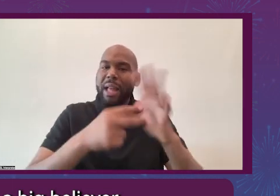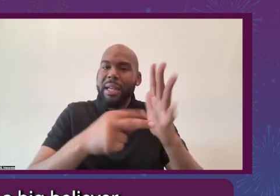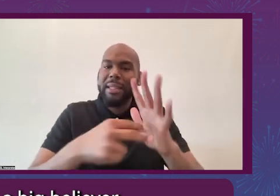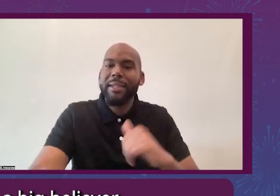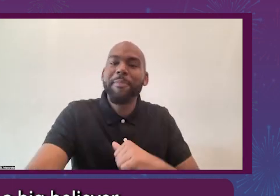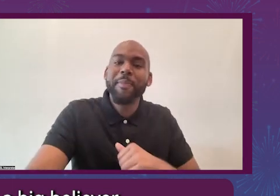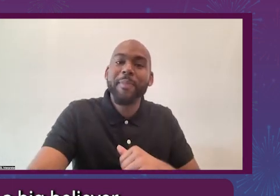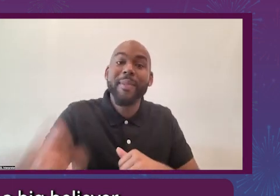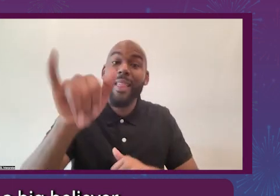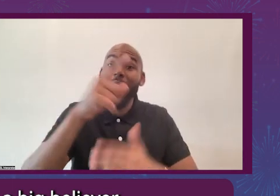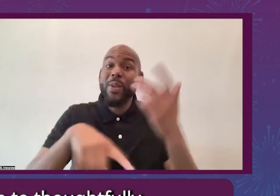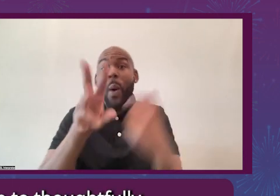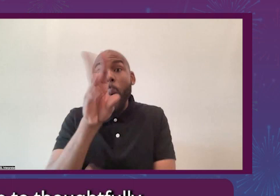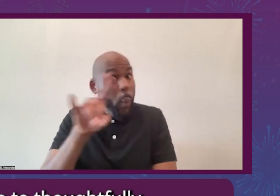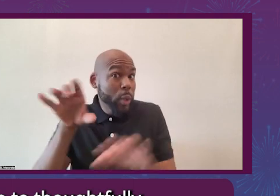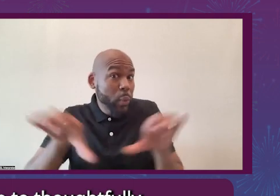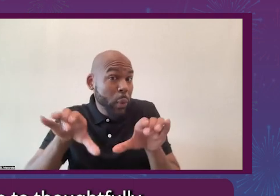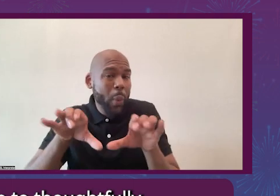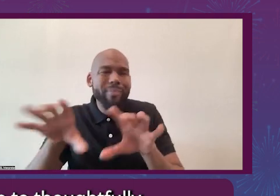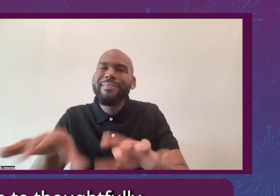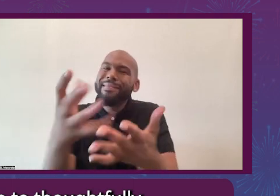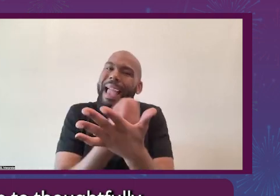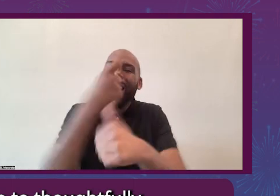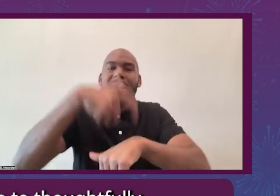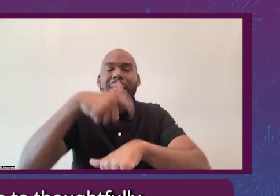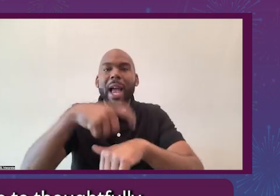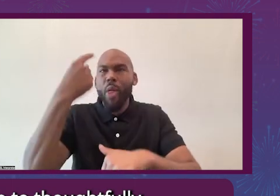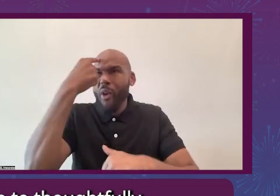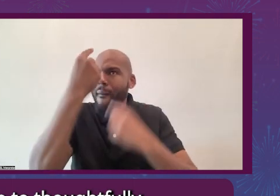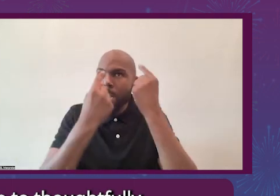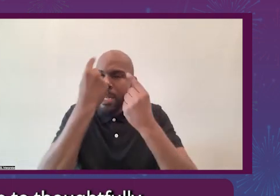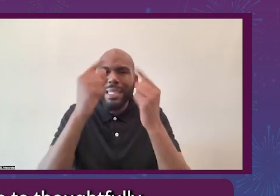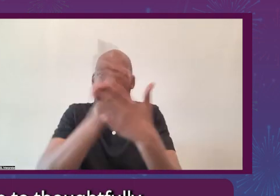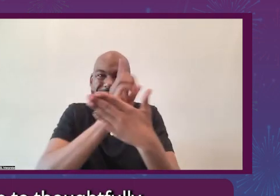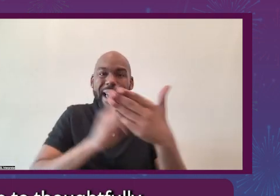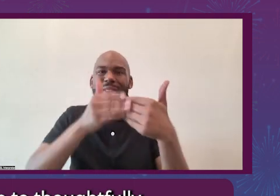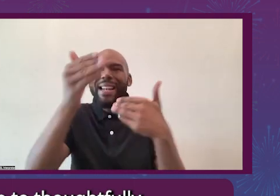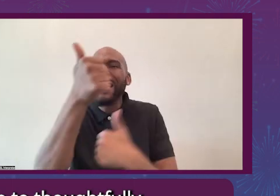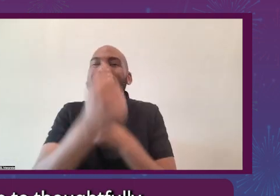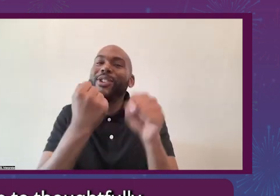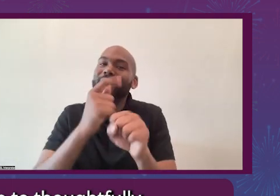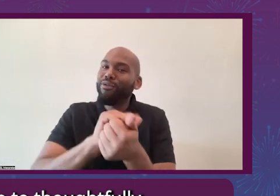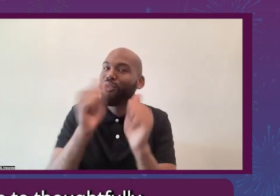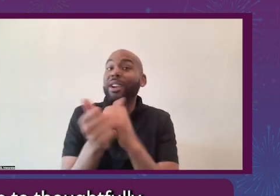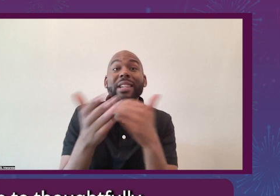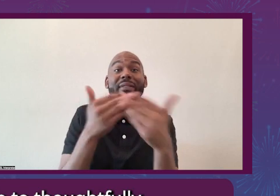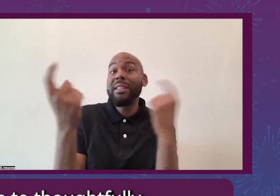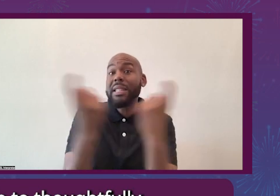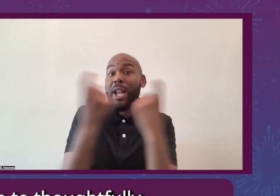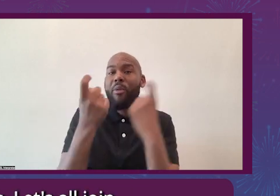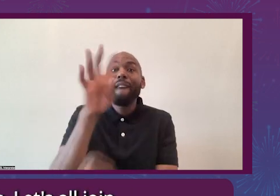with intentionality, and that is what WID is doing, taking the time to thoughtfully design the next decade of